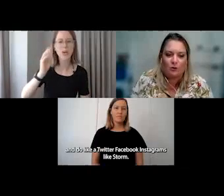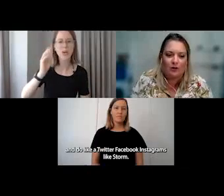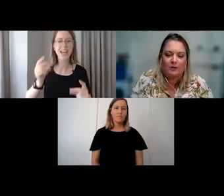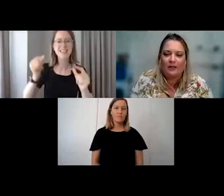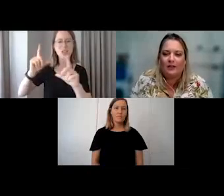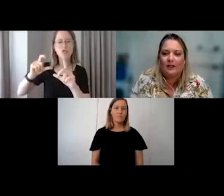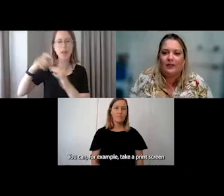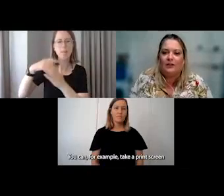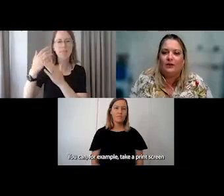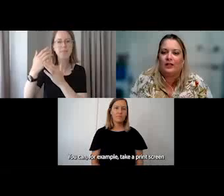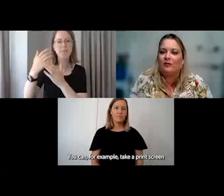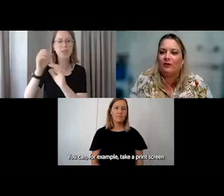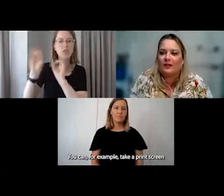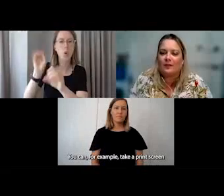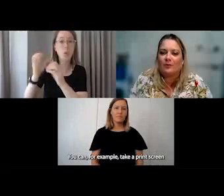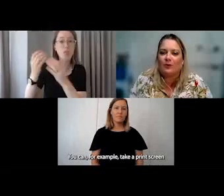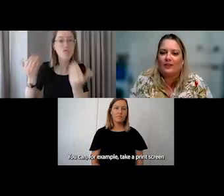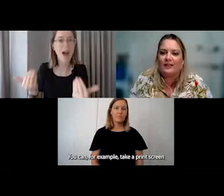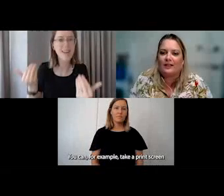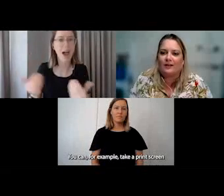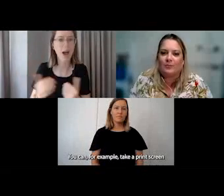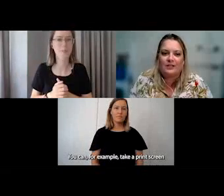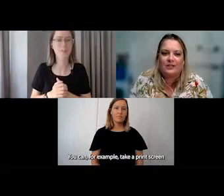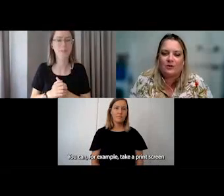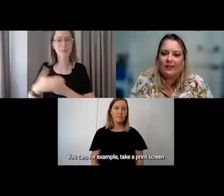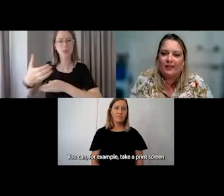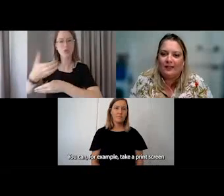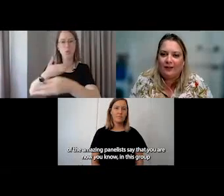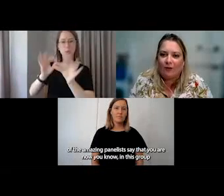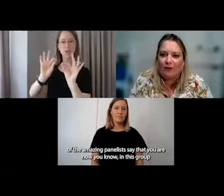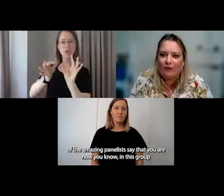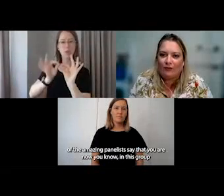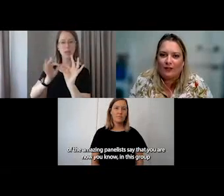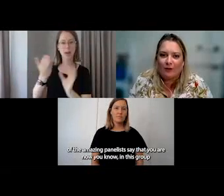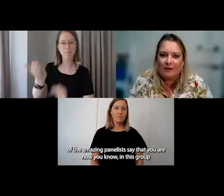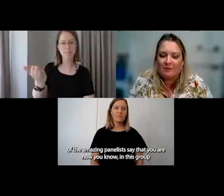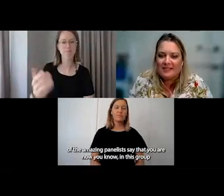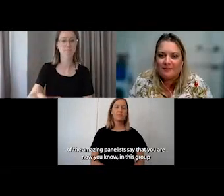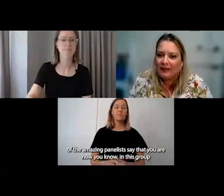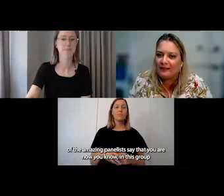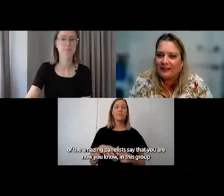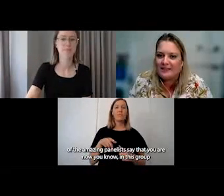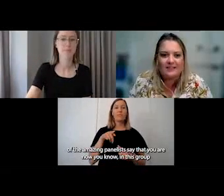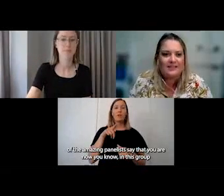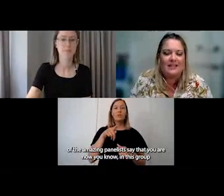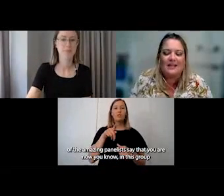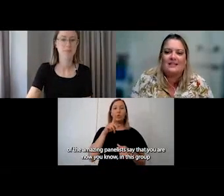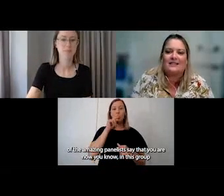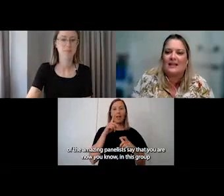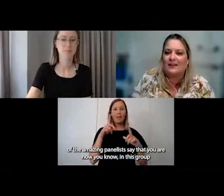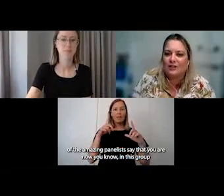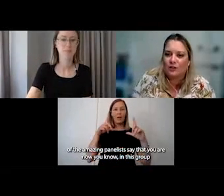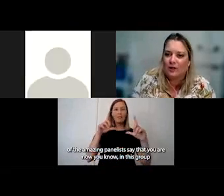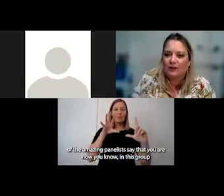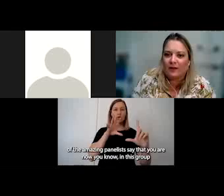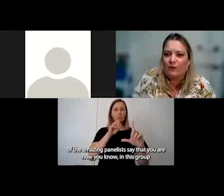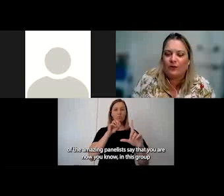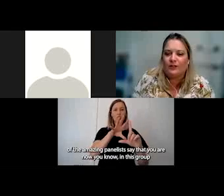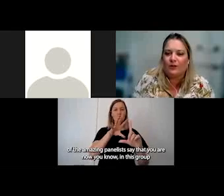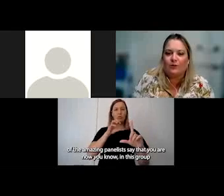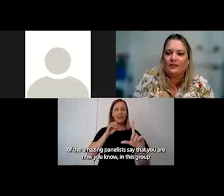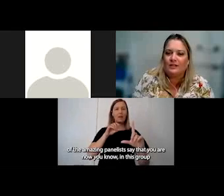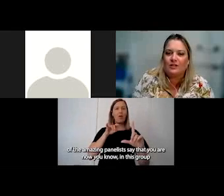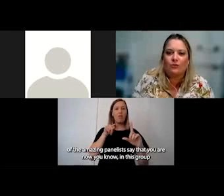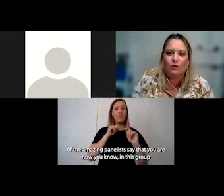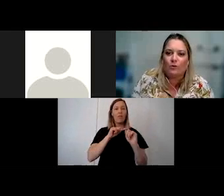like storm. You can, for example, take a print screen of our amazing panelists, say that you are now,